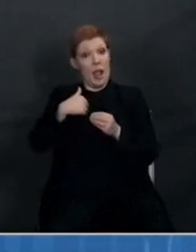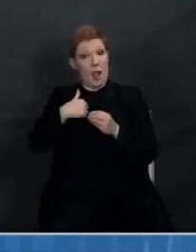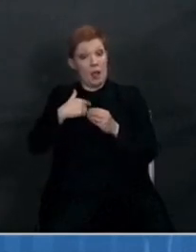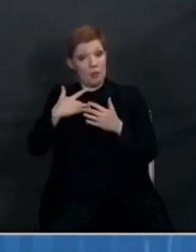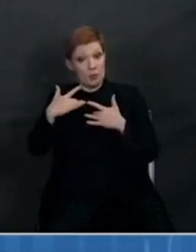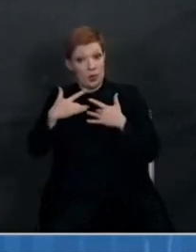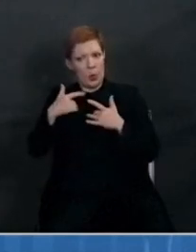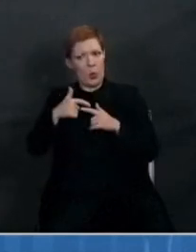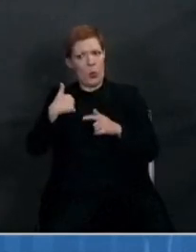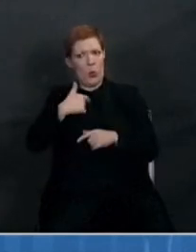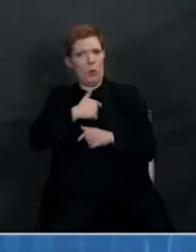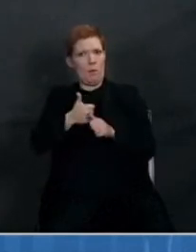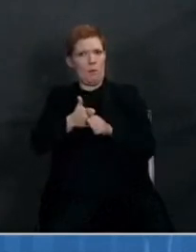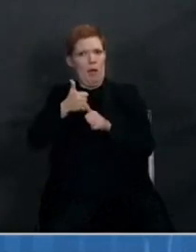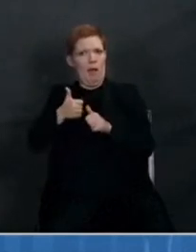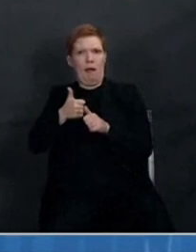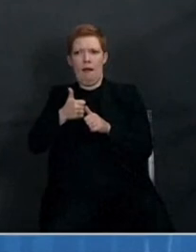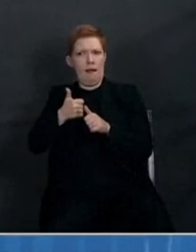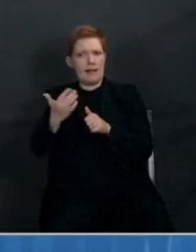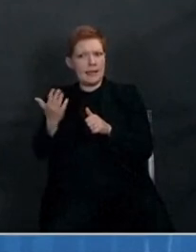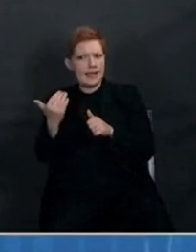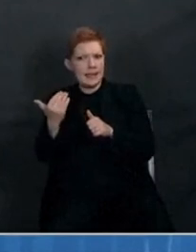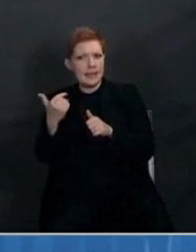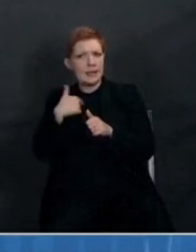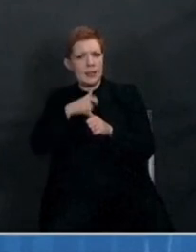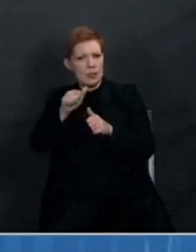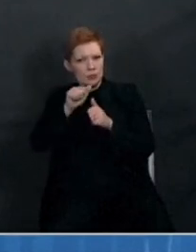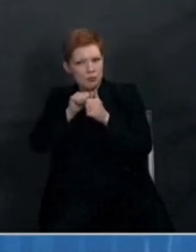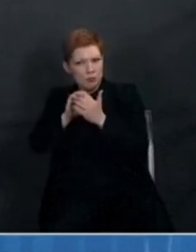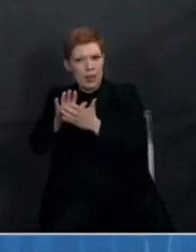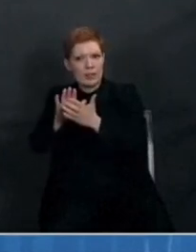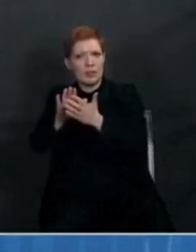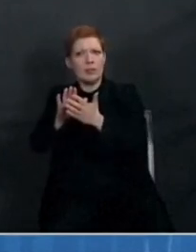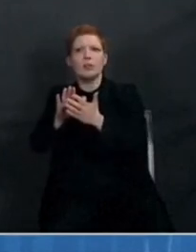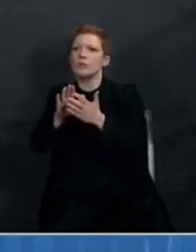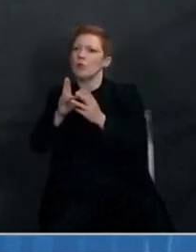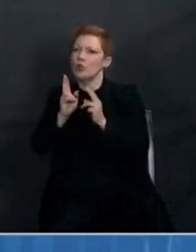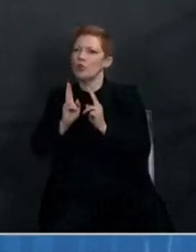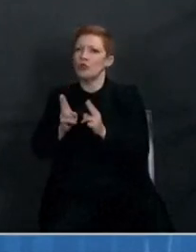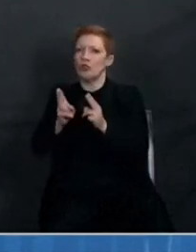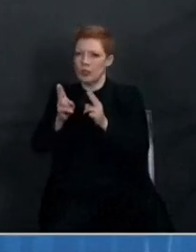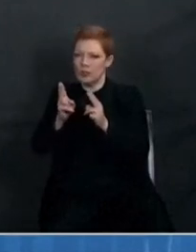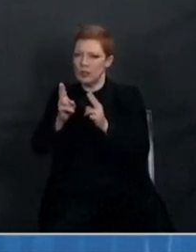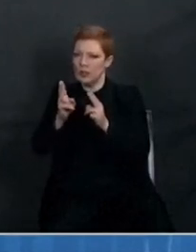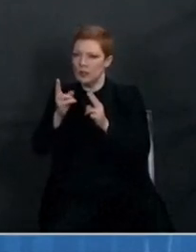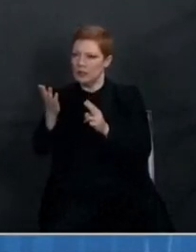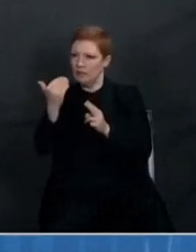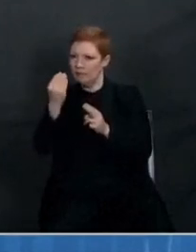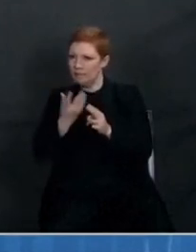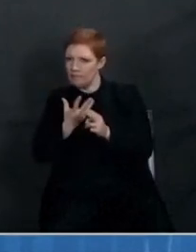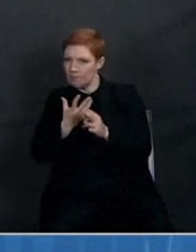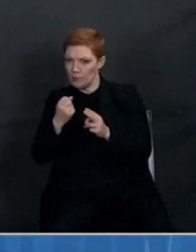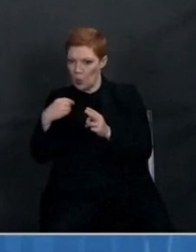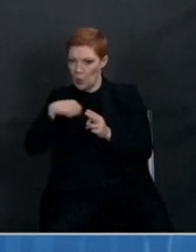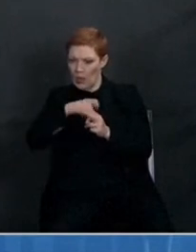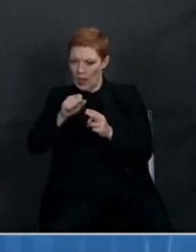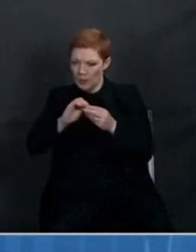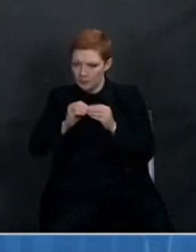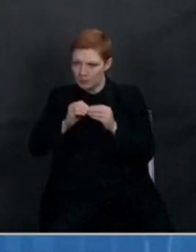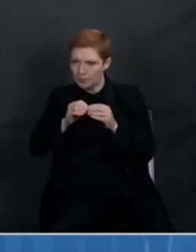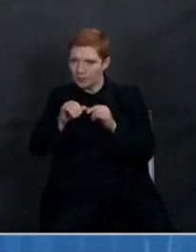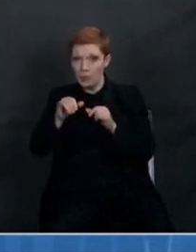are. We must address these insufficient data points as an urgent priority. There are a few reasons why we are already behind on this,